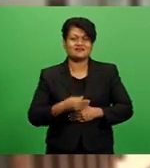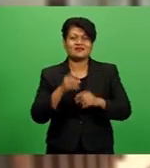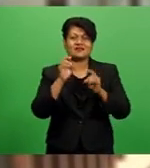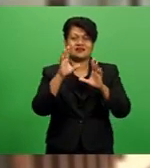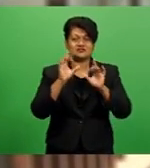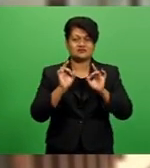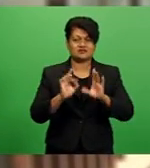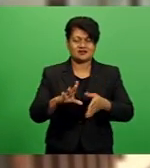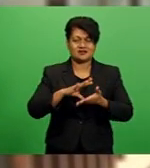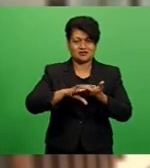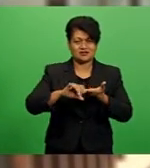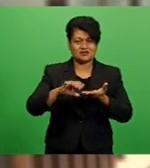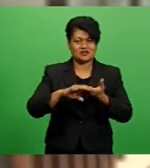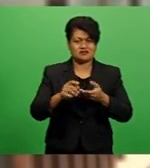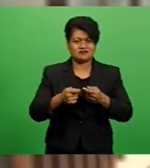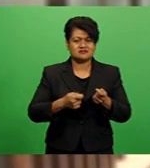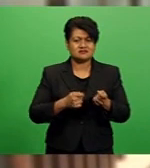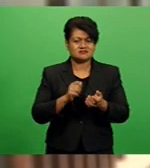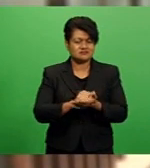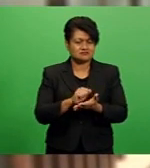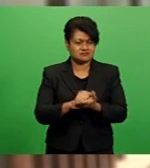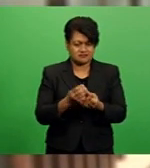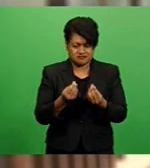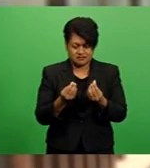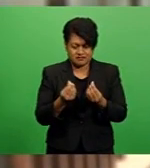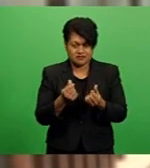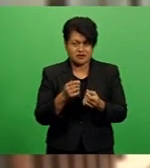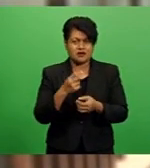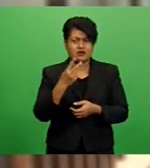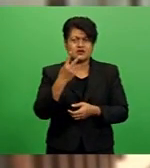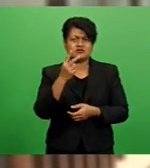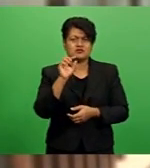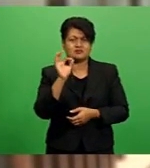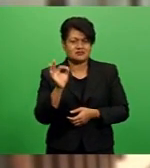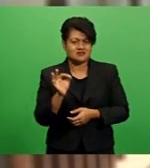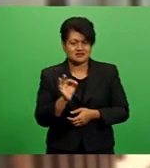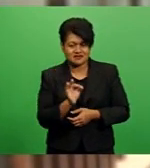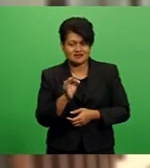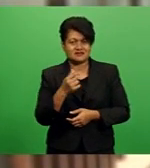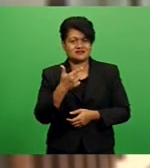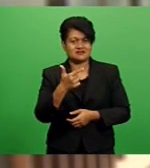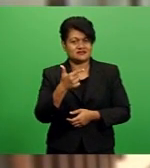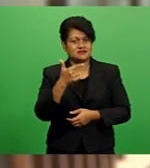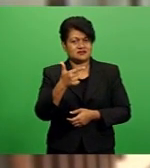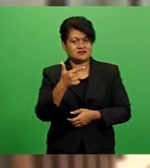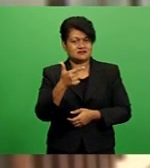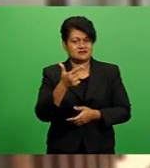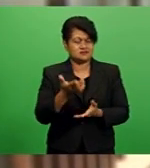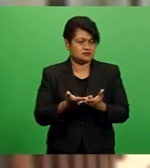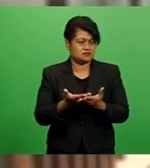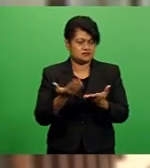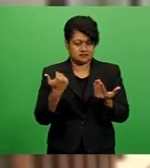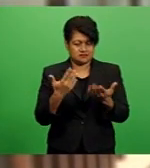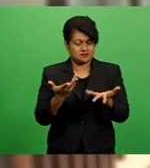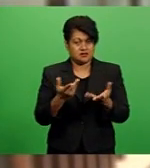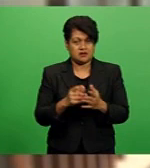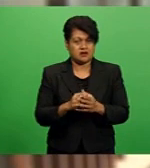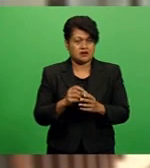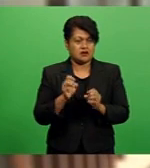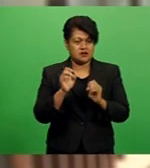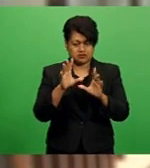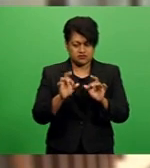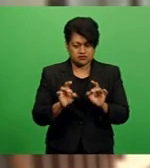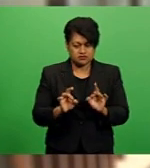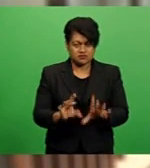retreated through trade yesterday, giving up almost 2% to slip below 77 US cents. Aussie suffered as